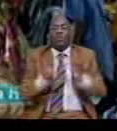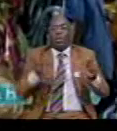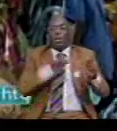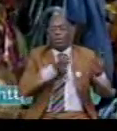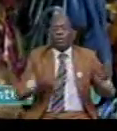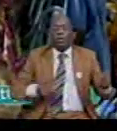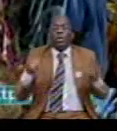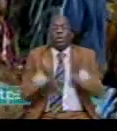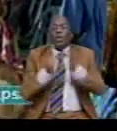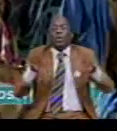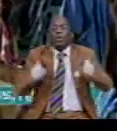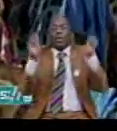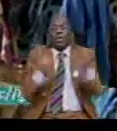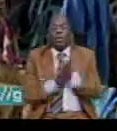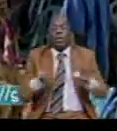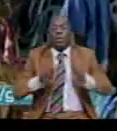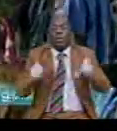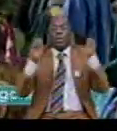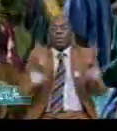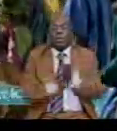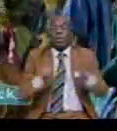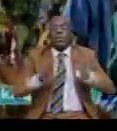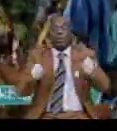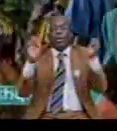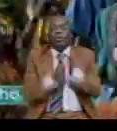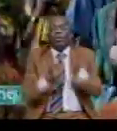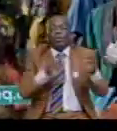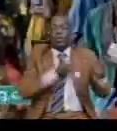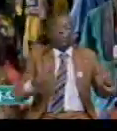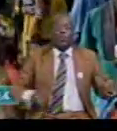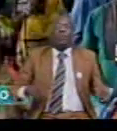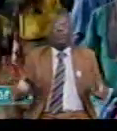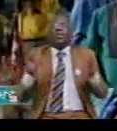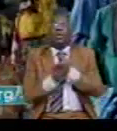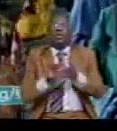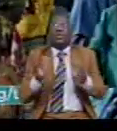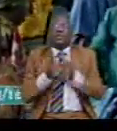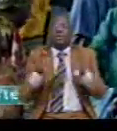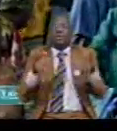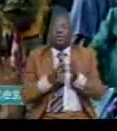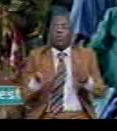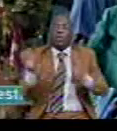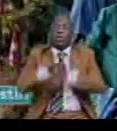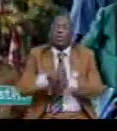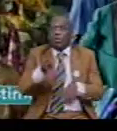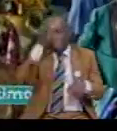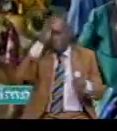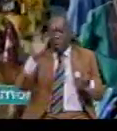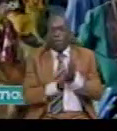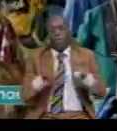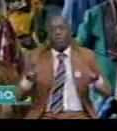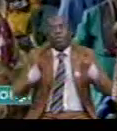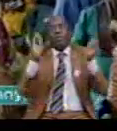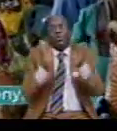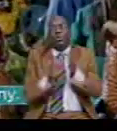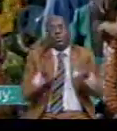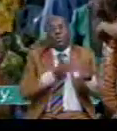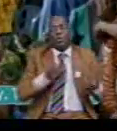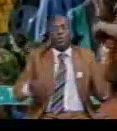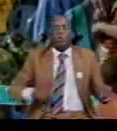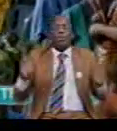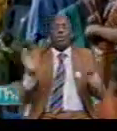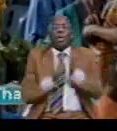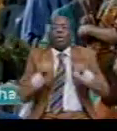Let's rejoice before the Lord for what he has done. Great miracles, healing,